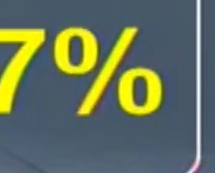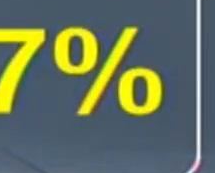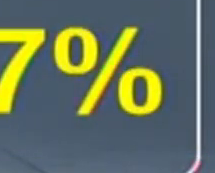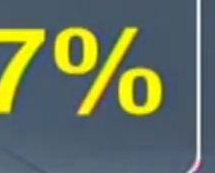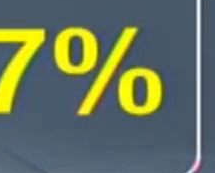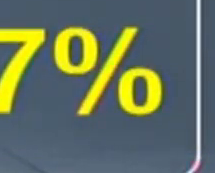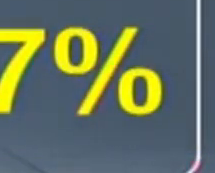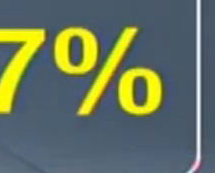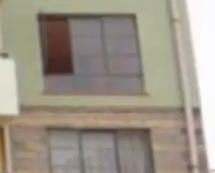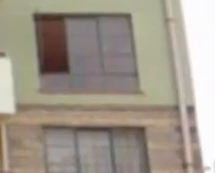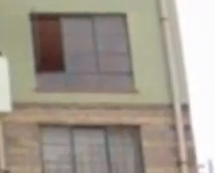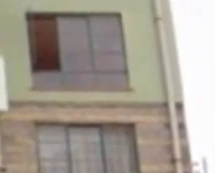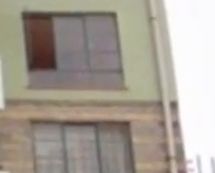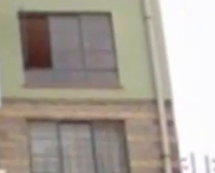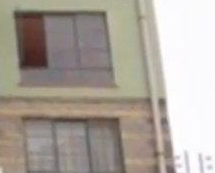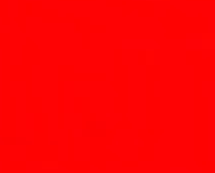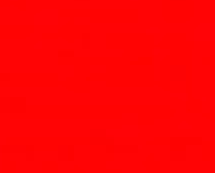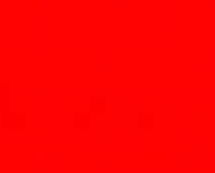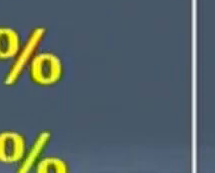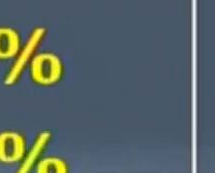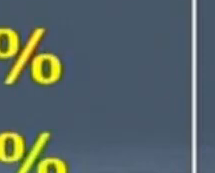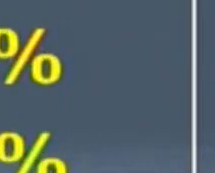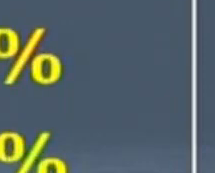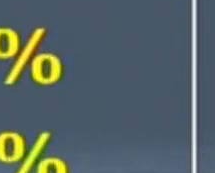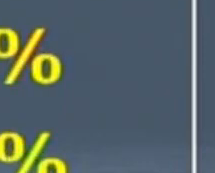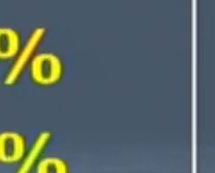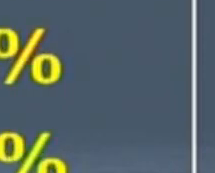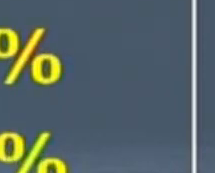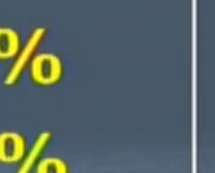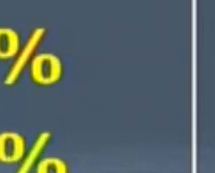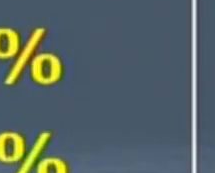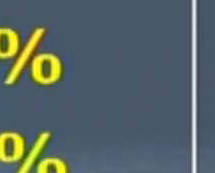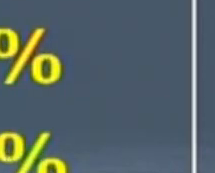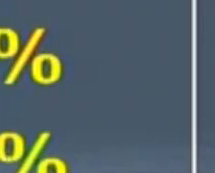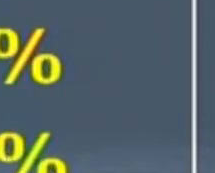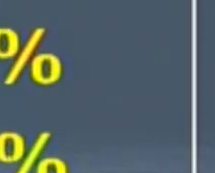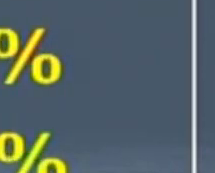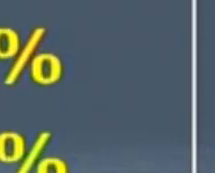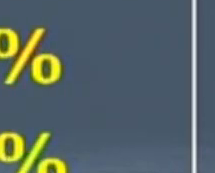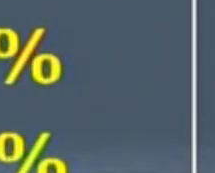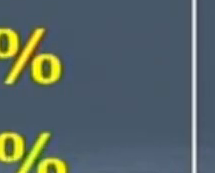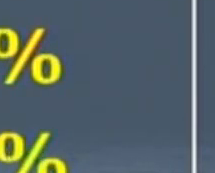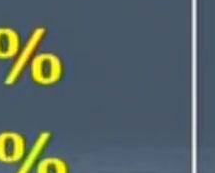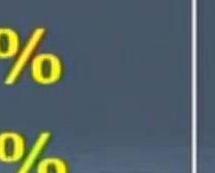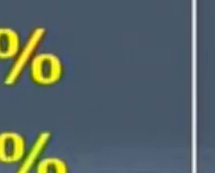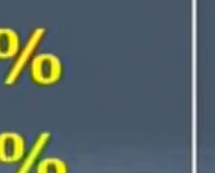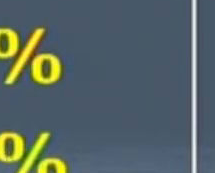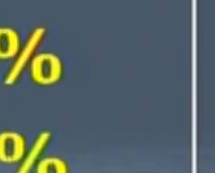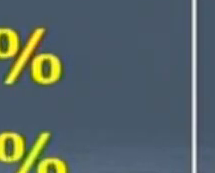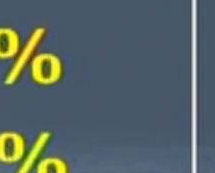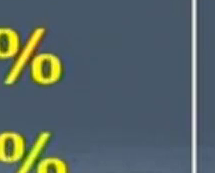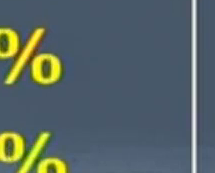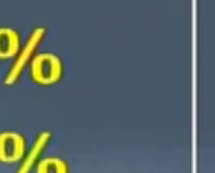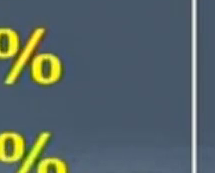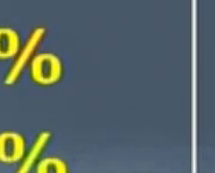for the month of May. While many have been struggling to pay rent on time or at all, 61% had rent issues due